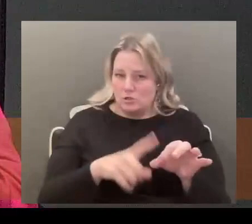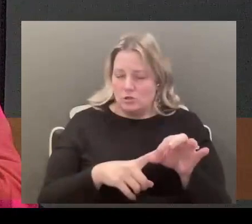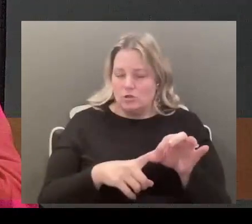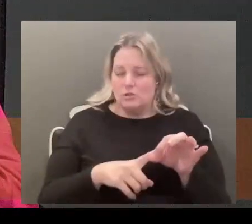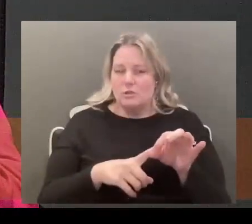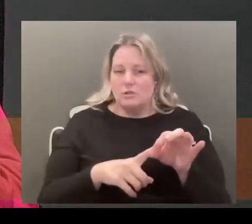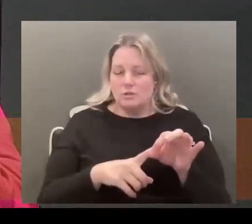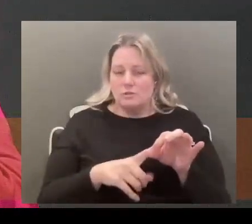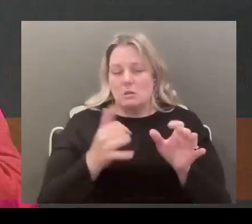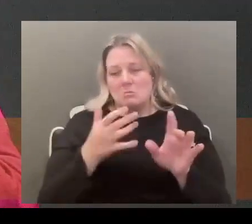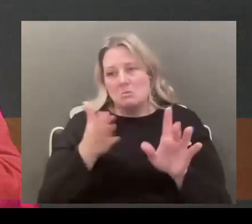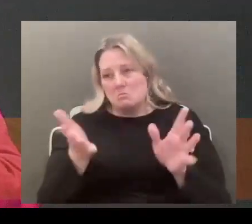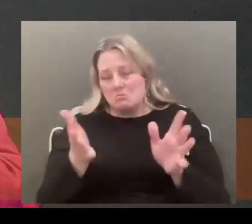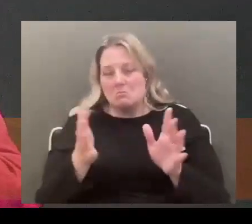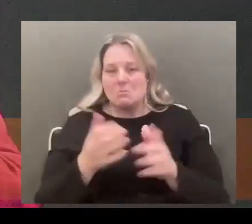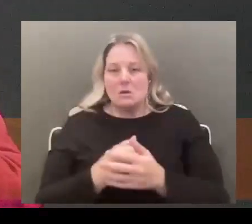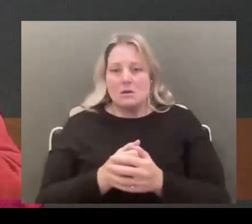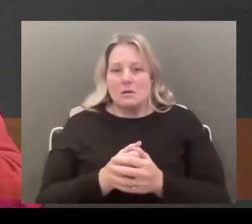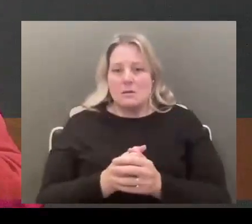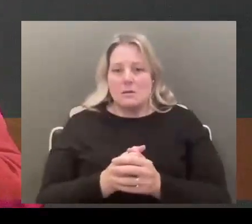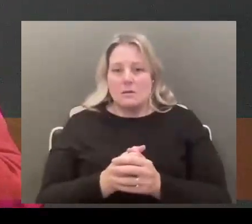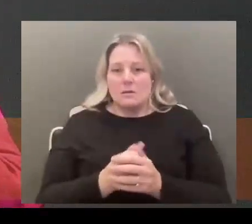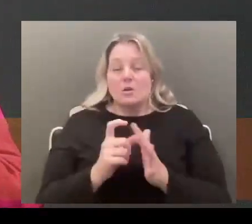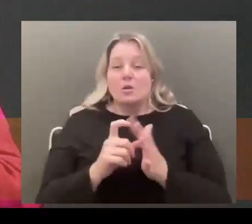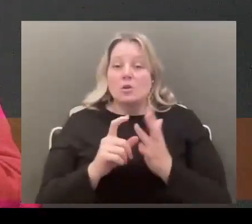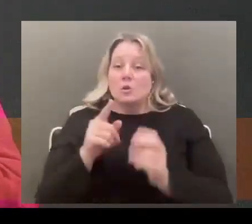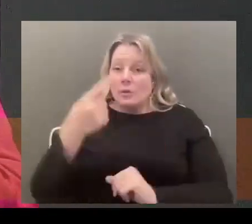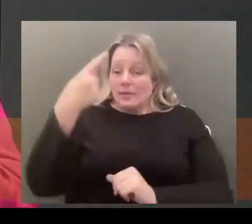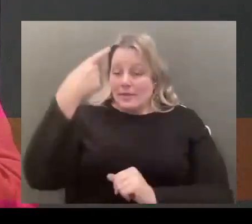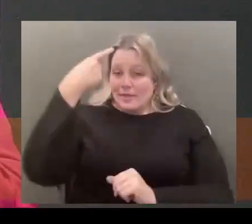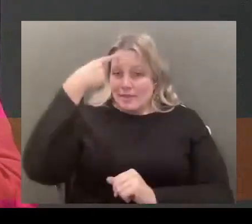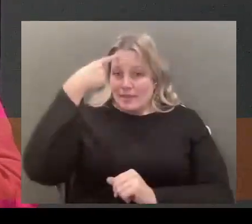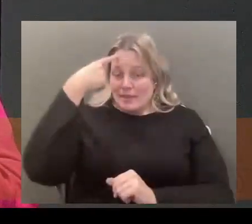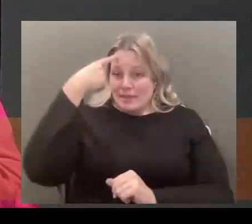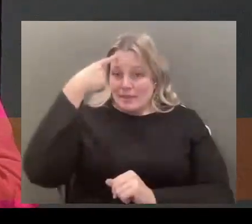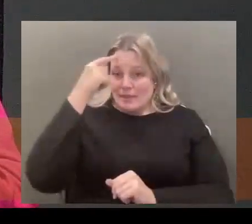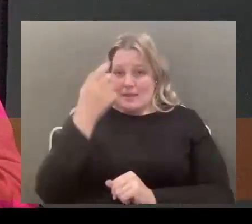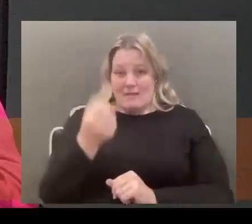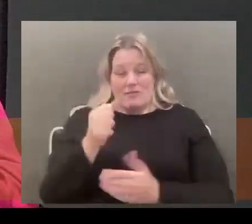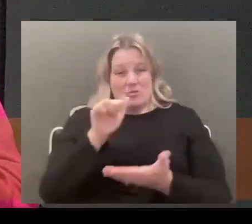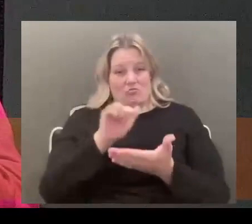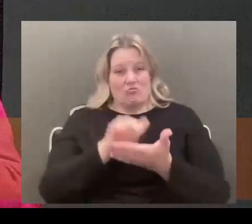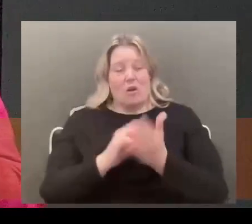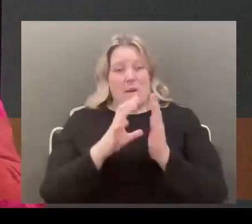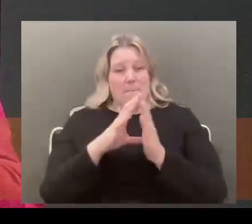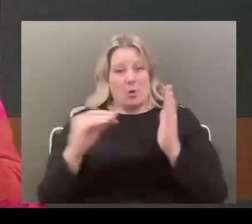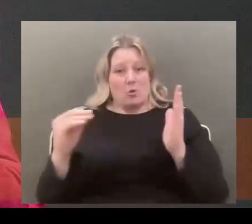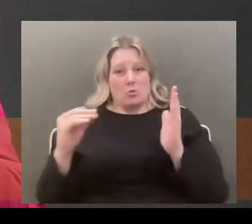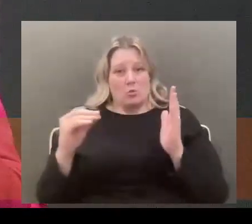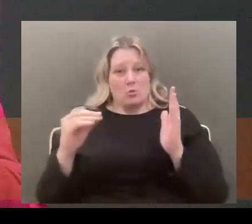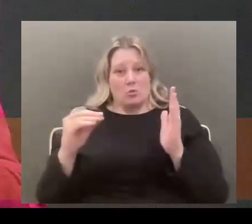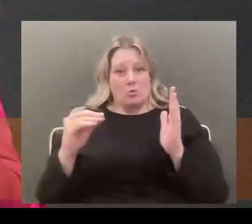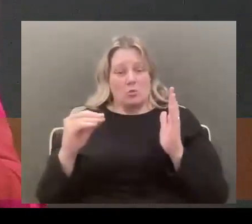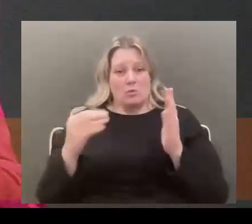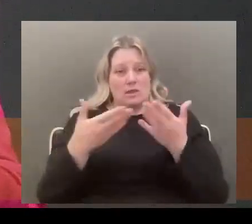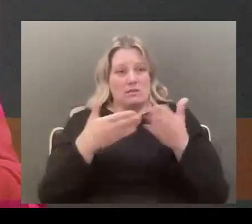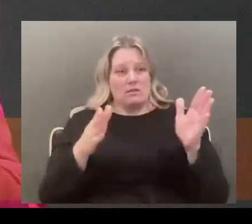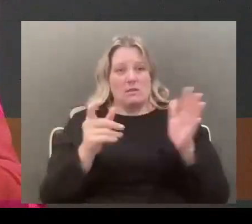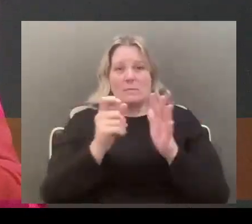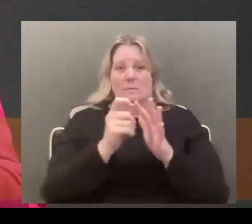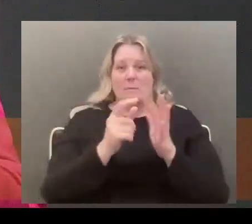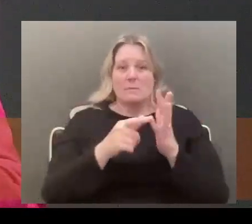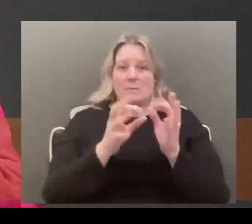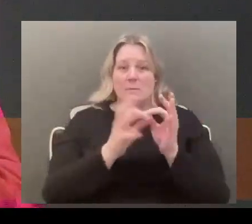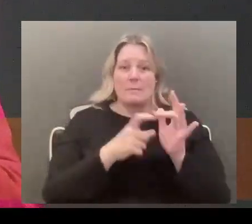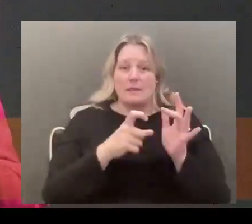question is, do you think you have the right model within the public service to do the business we need to do